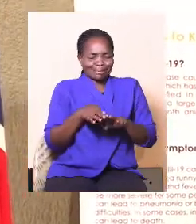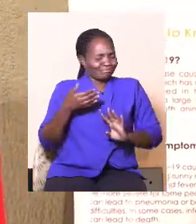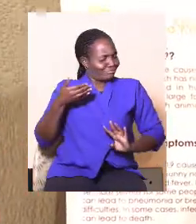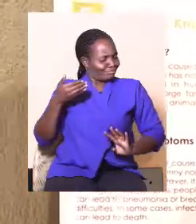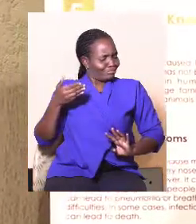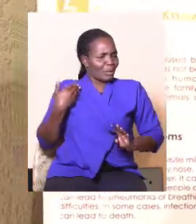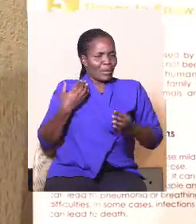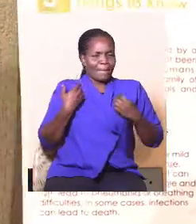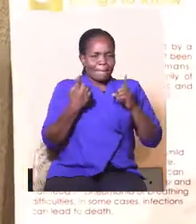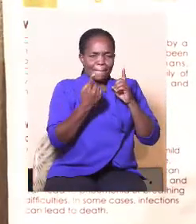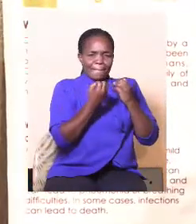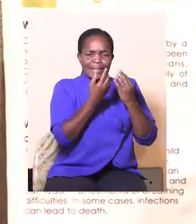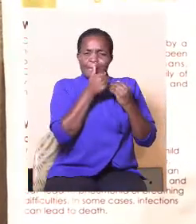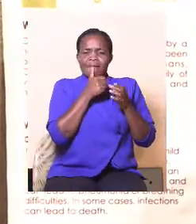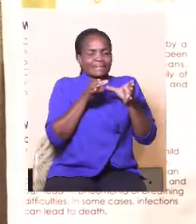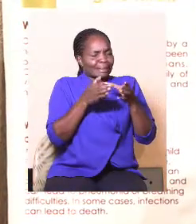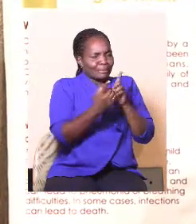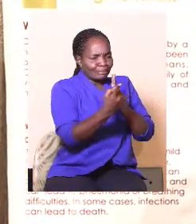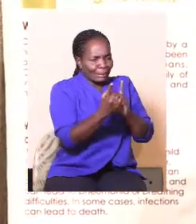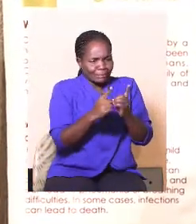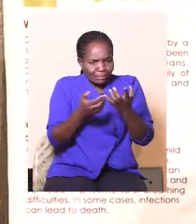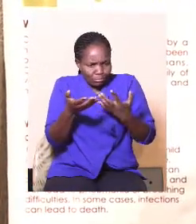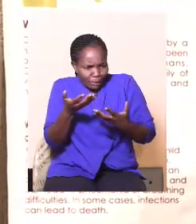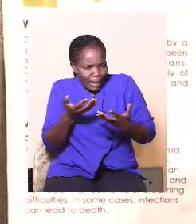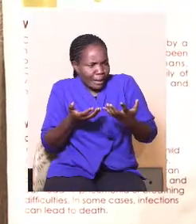number of private sector people.